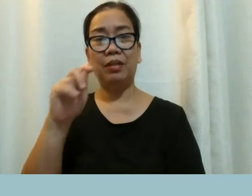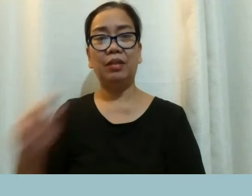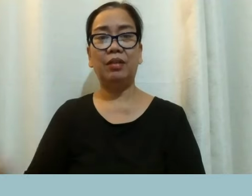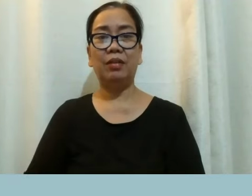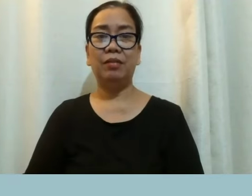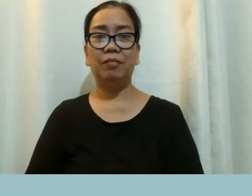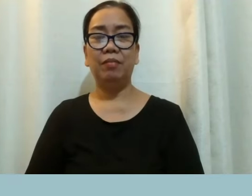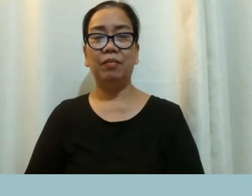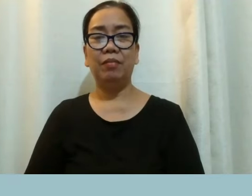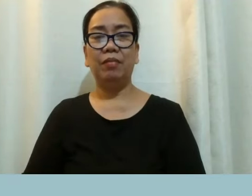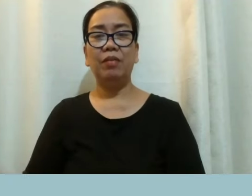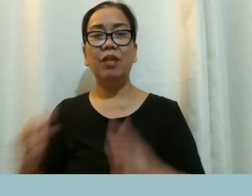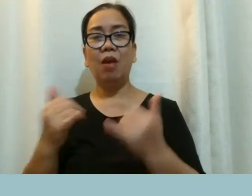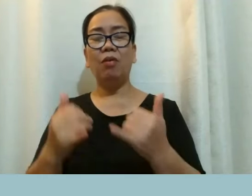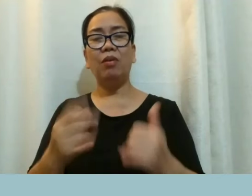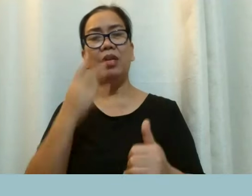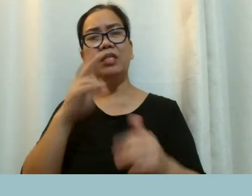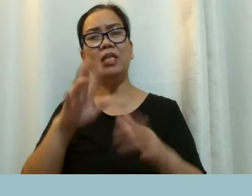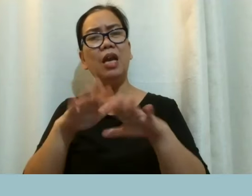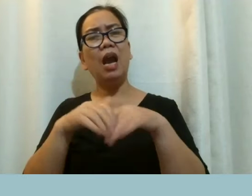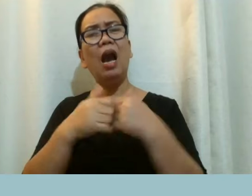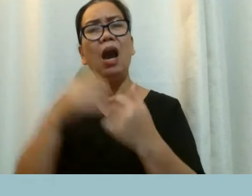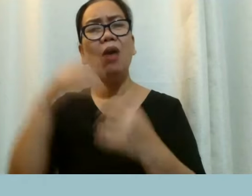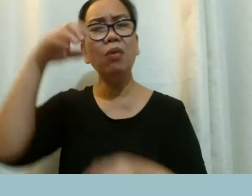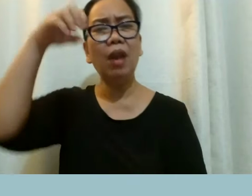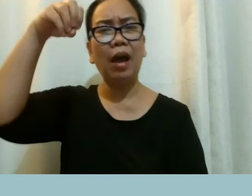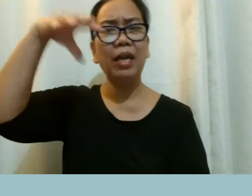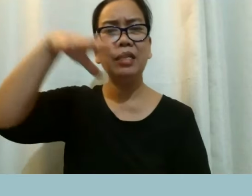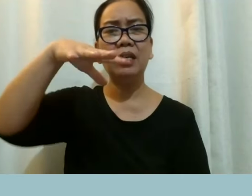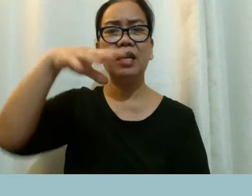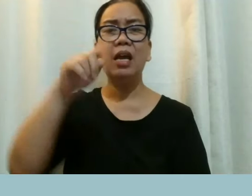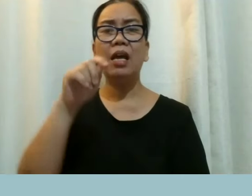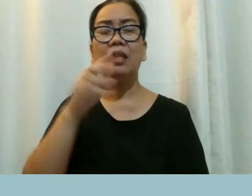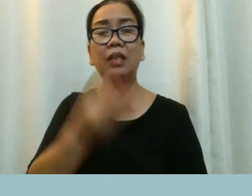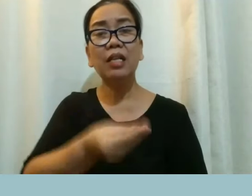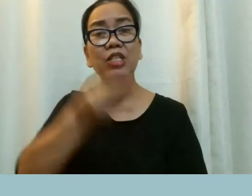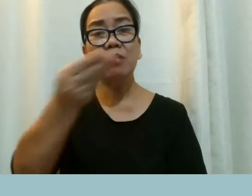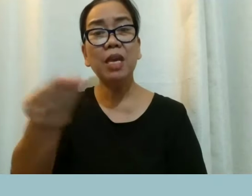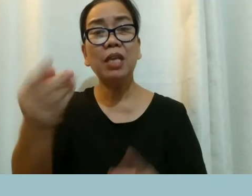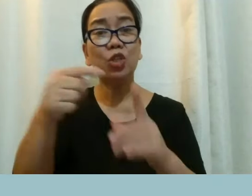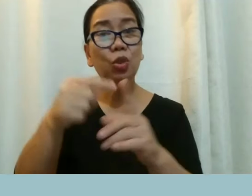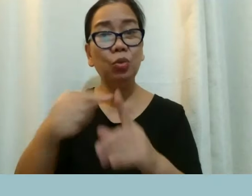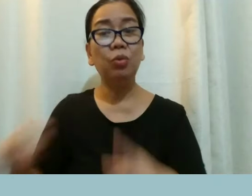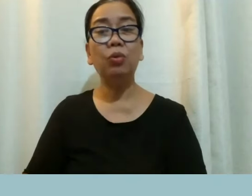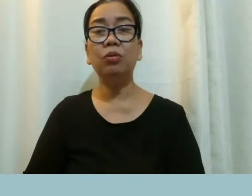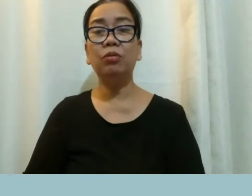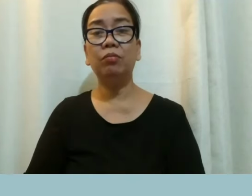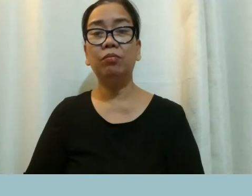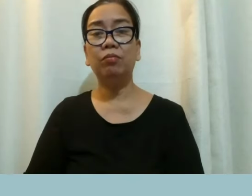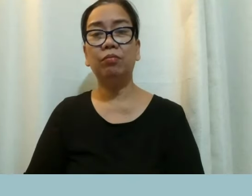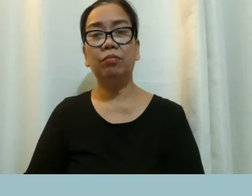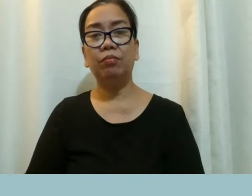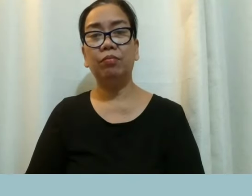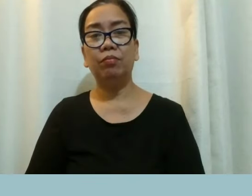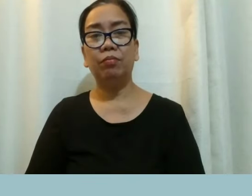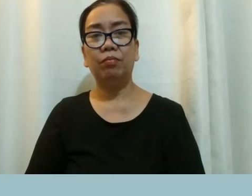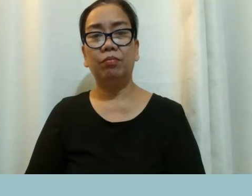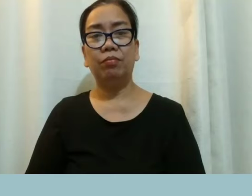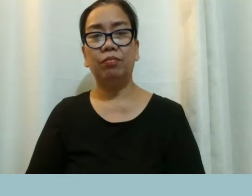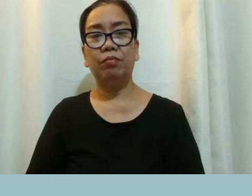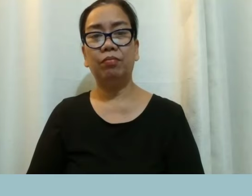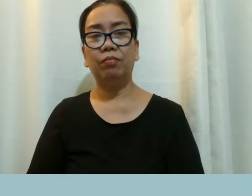transparent. Now, let's see how light transmits to